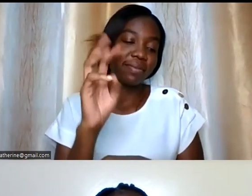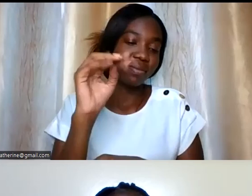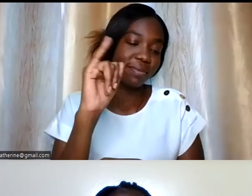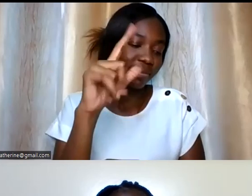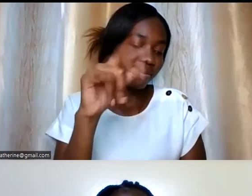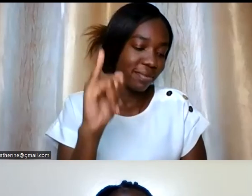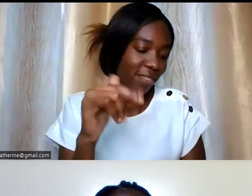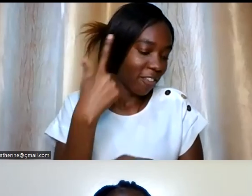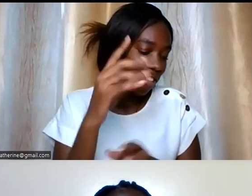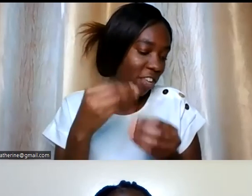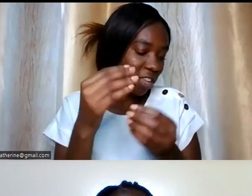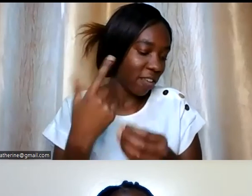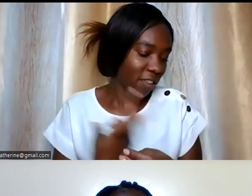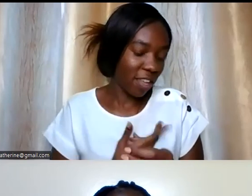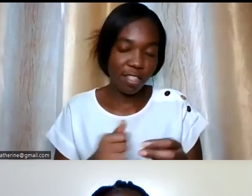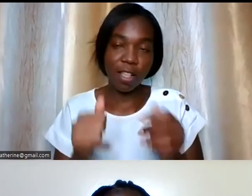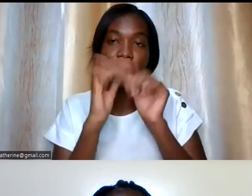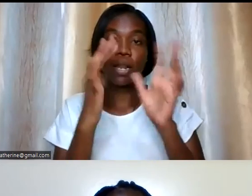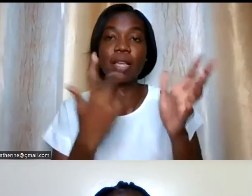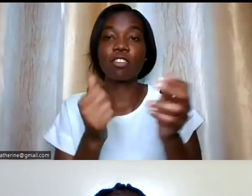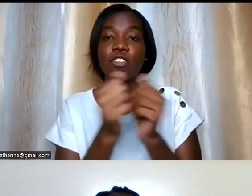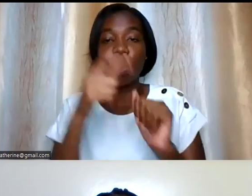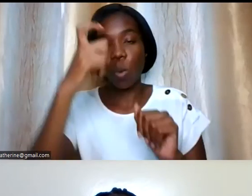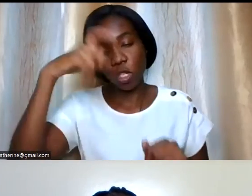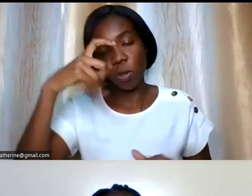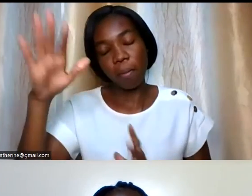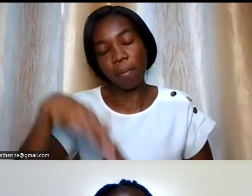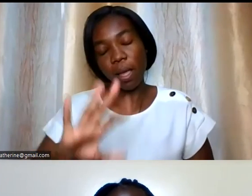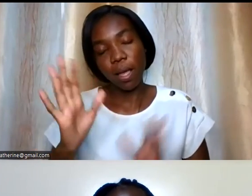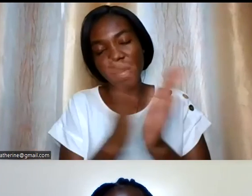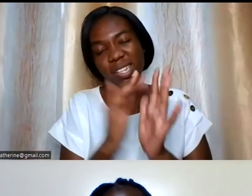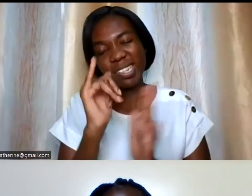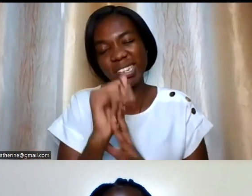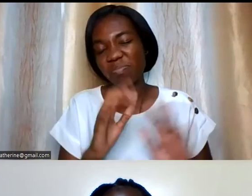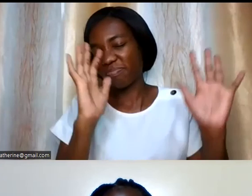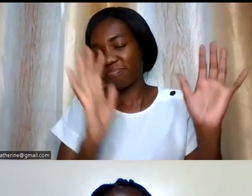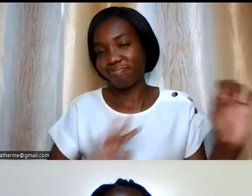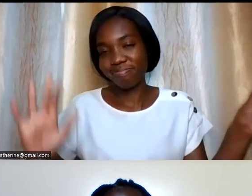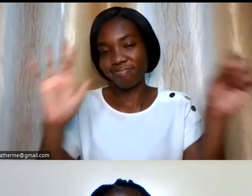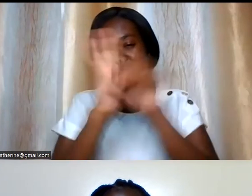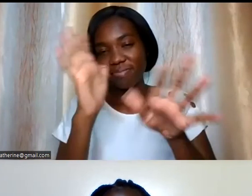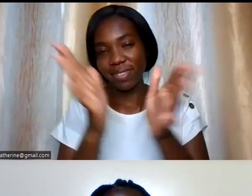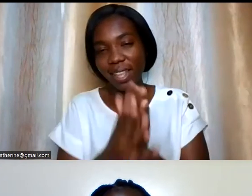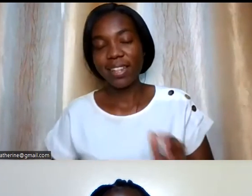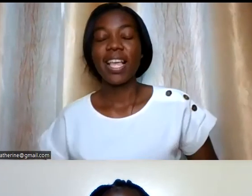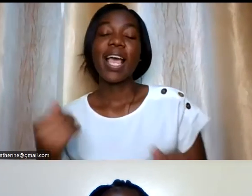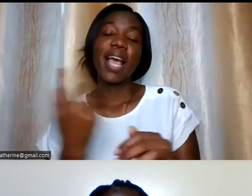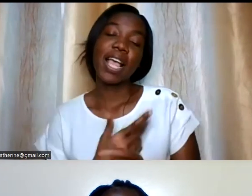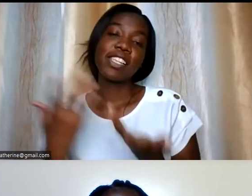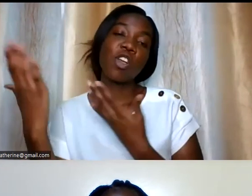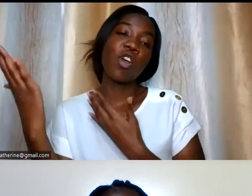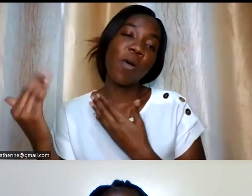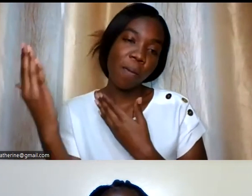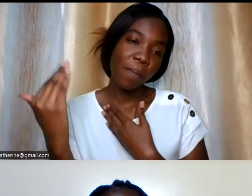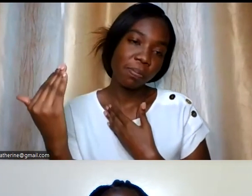us and blessing us with your wisdom. It's been amazing, and definitely we hope and